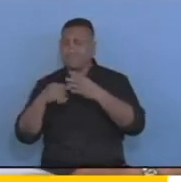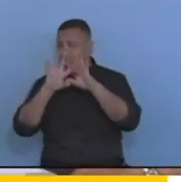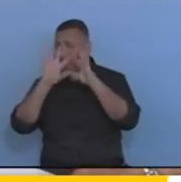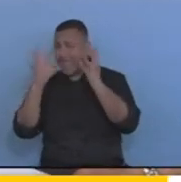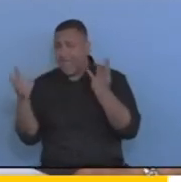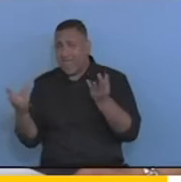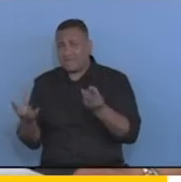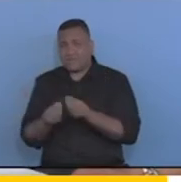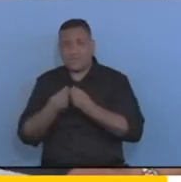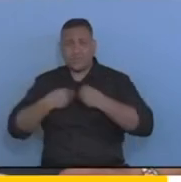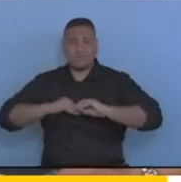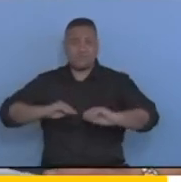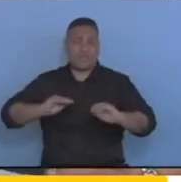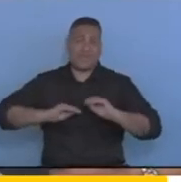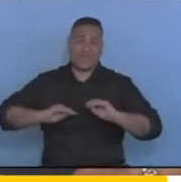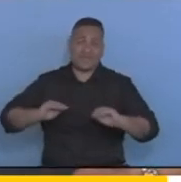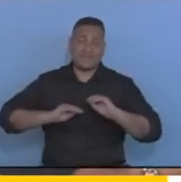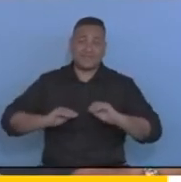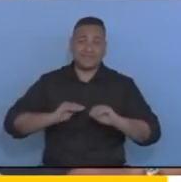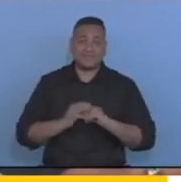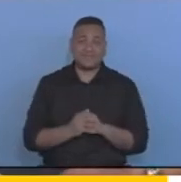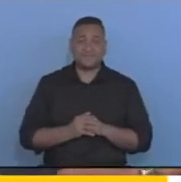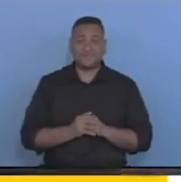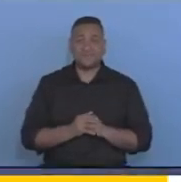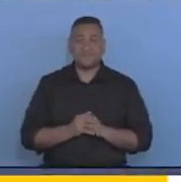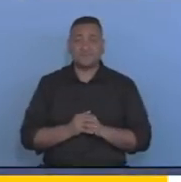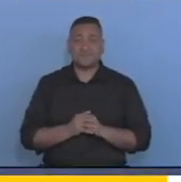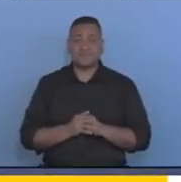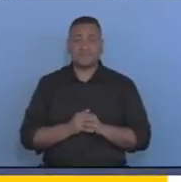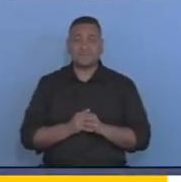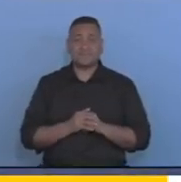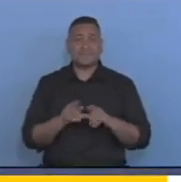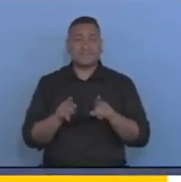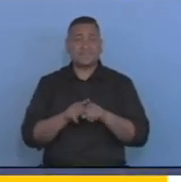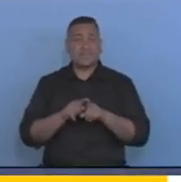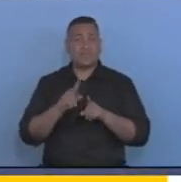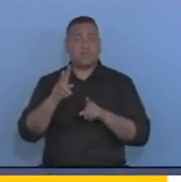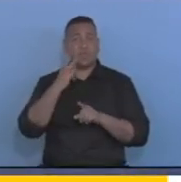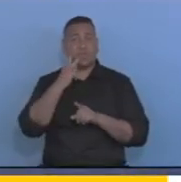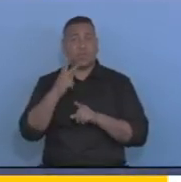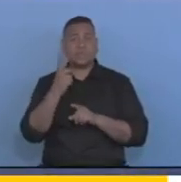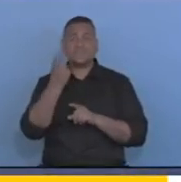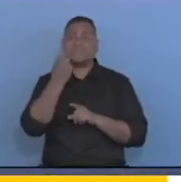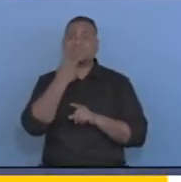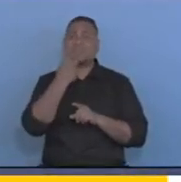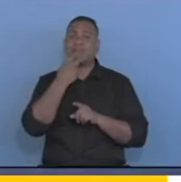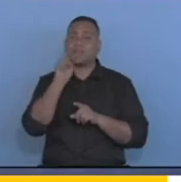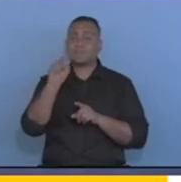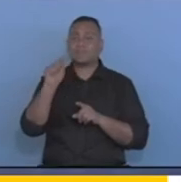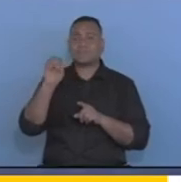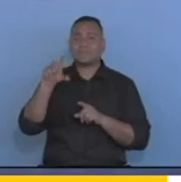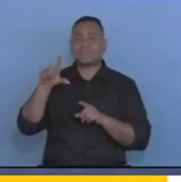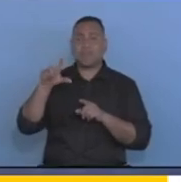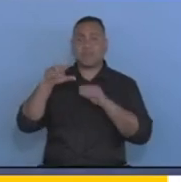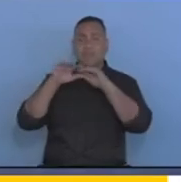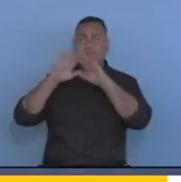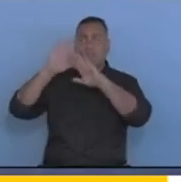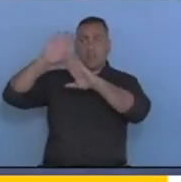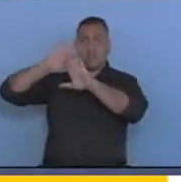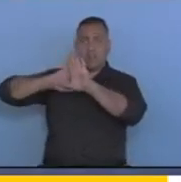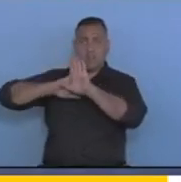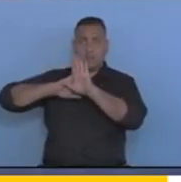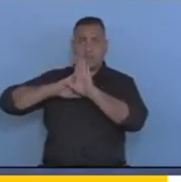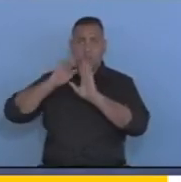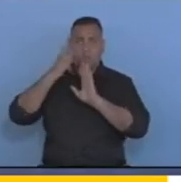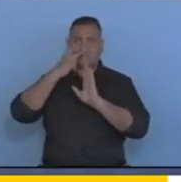your metal works, you get, even if you look at the metal works or so. All right, what do you put on there? Because it needs to rust. Exactly. You